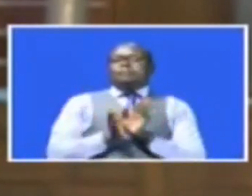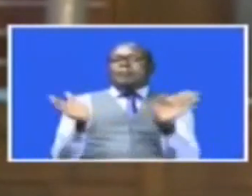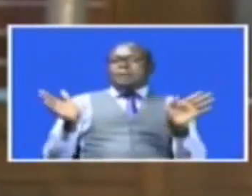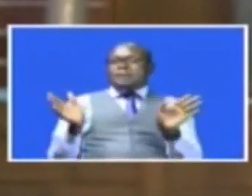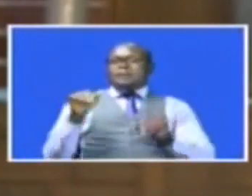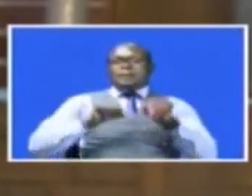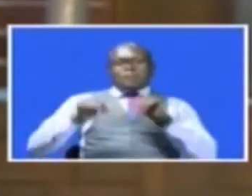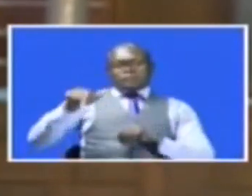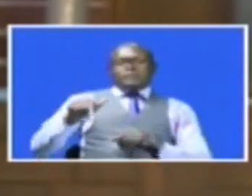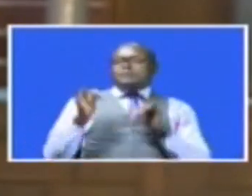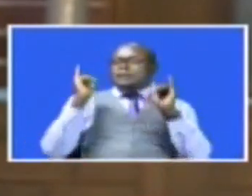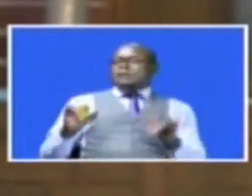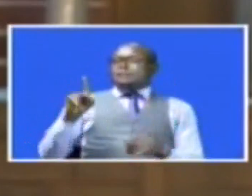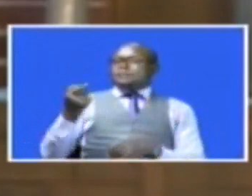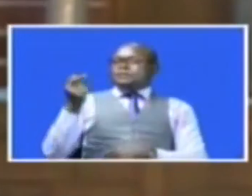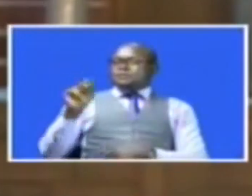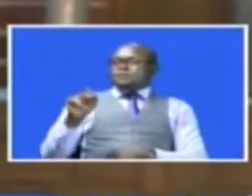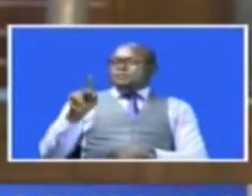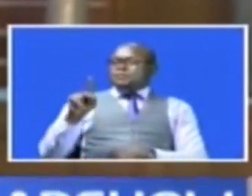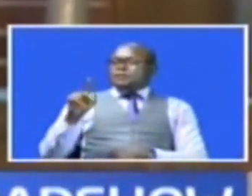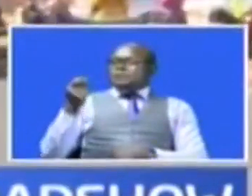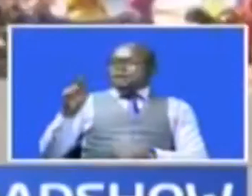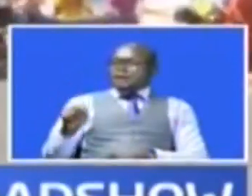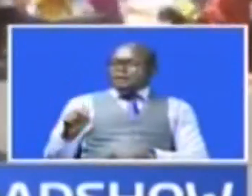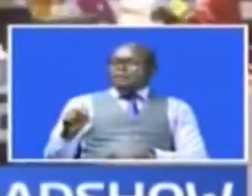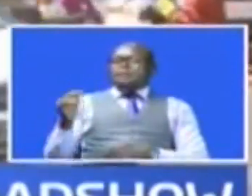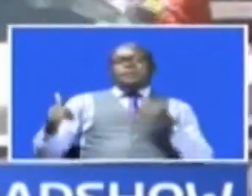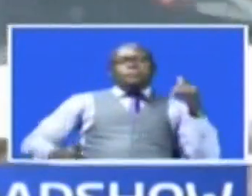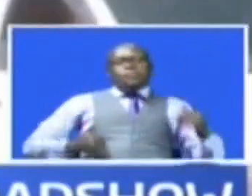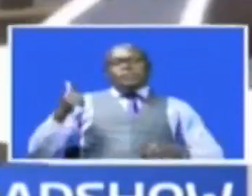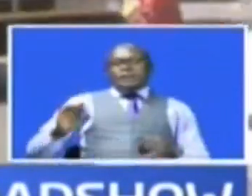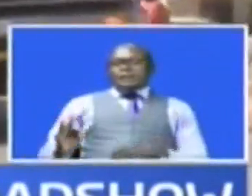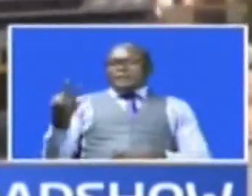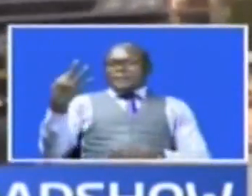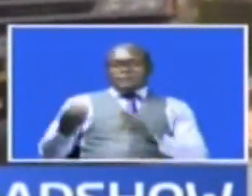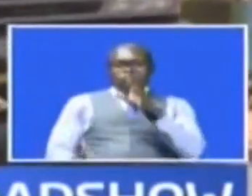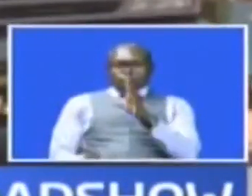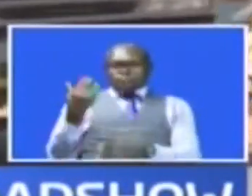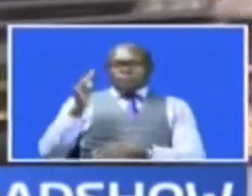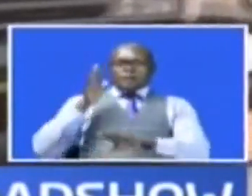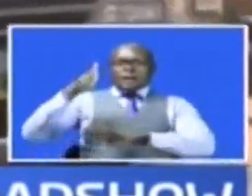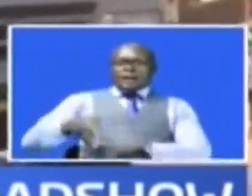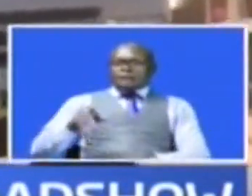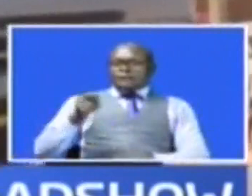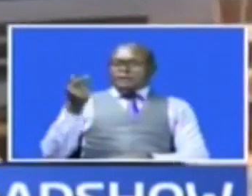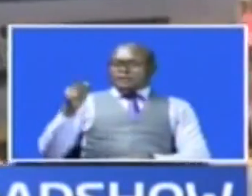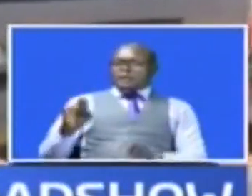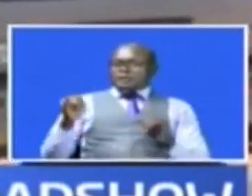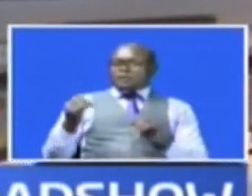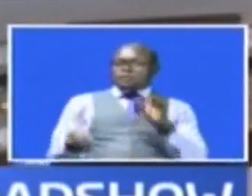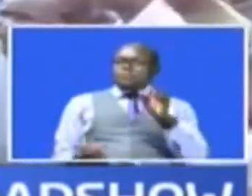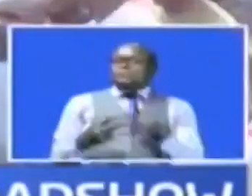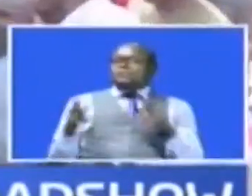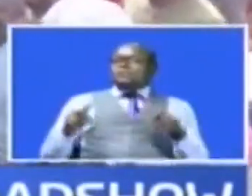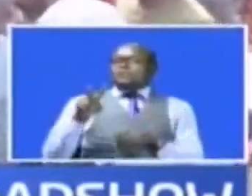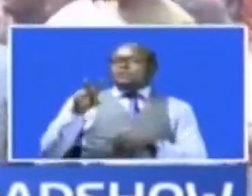audience around the country. Now, KTN Burudani is the third TV station to be launched by the Standard Group following KTN News that was started